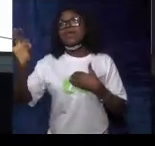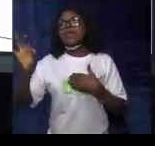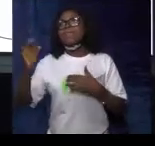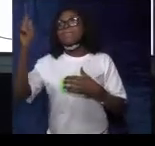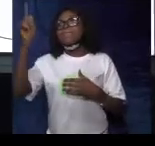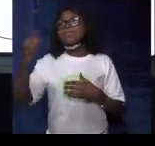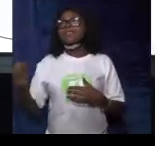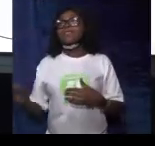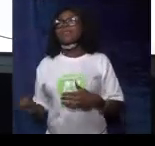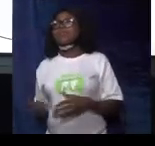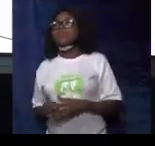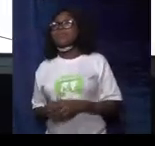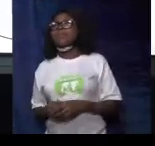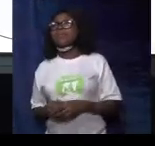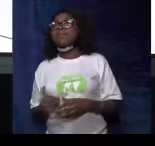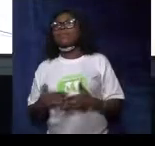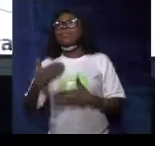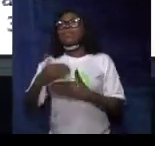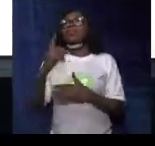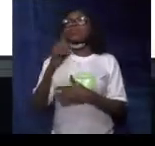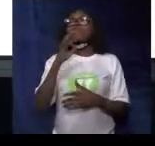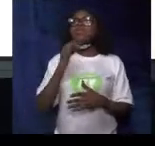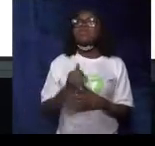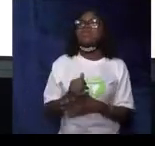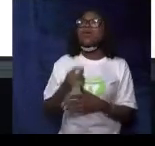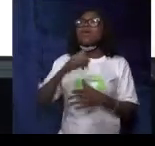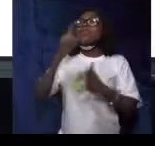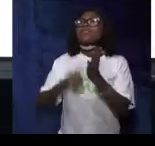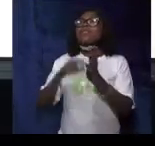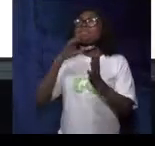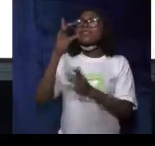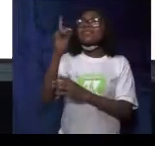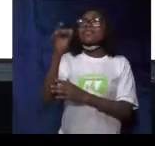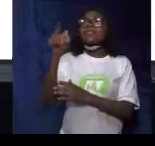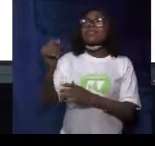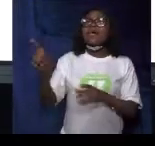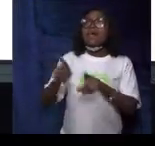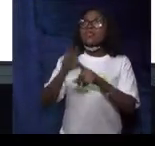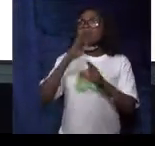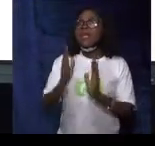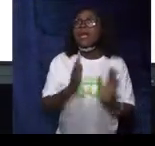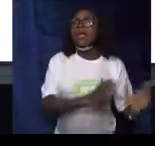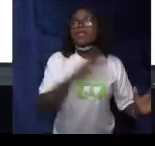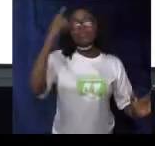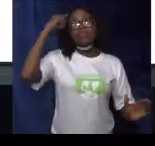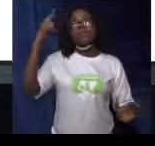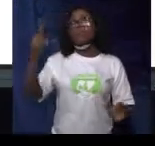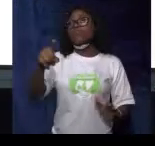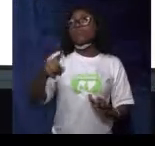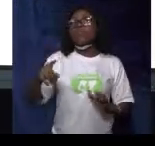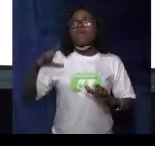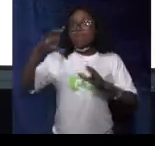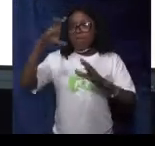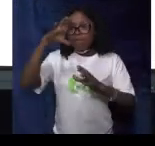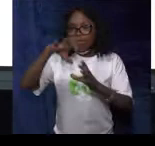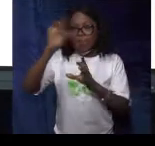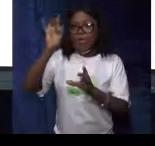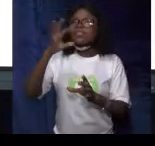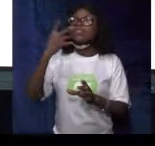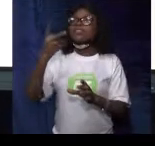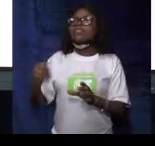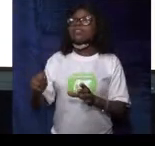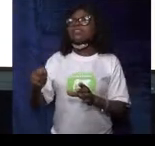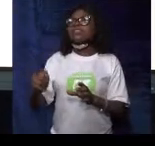49%. Moving on. The next question says, this data set has been arranged for you. Find